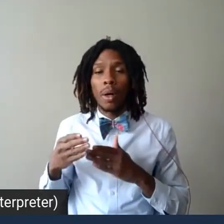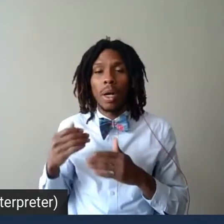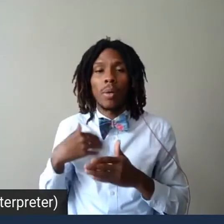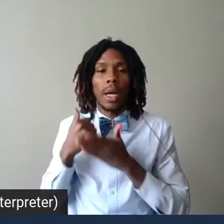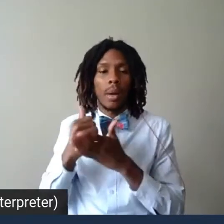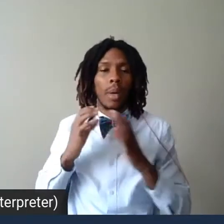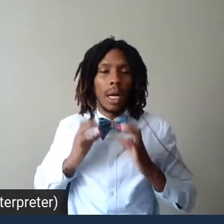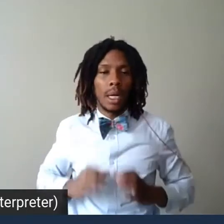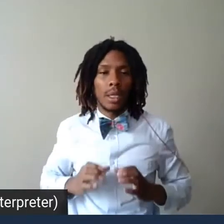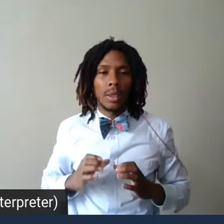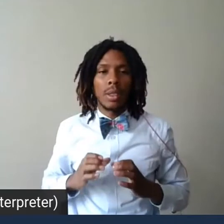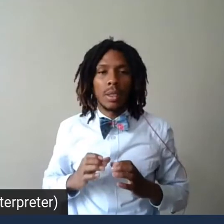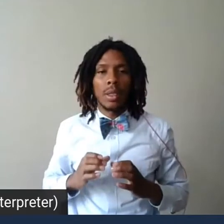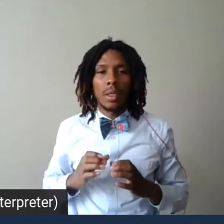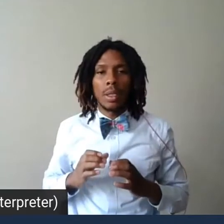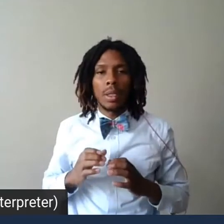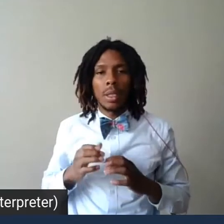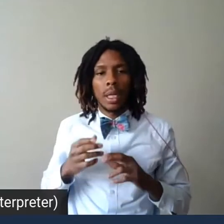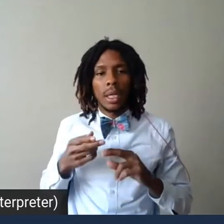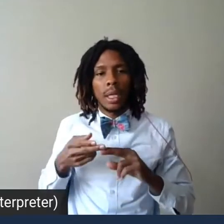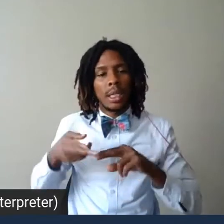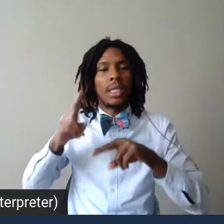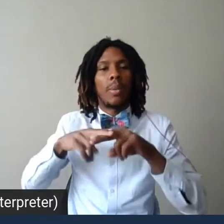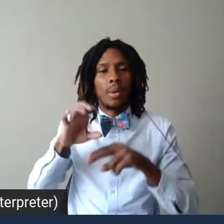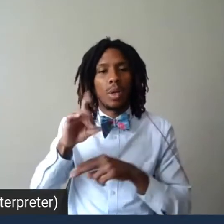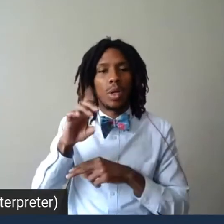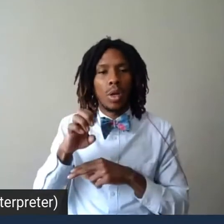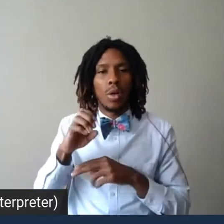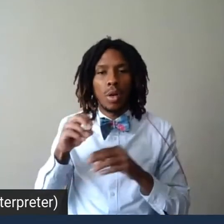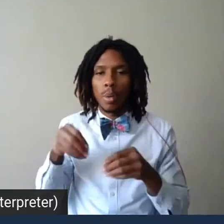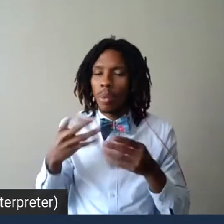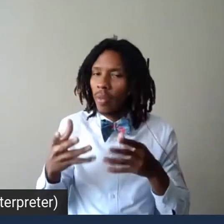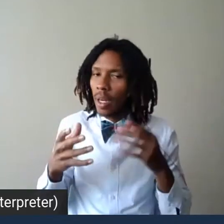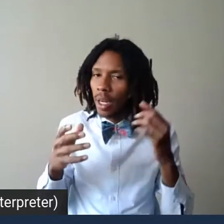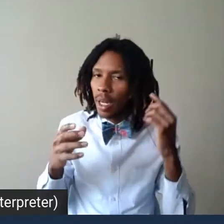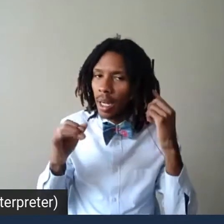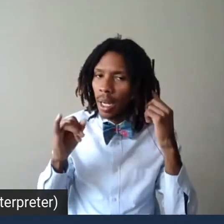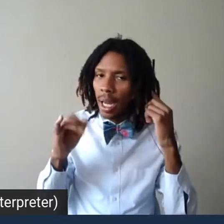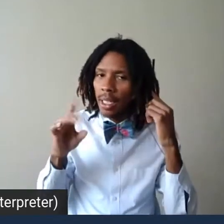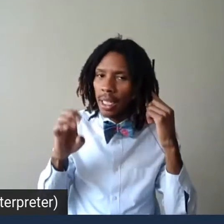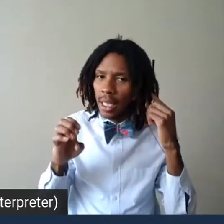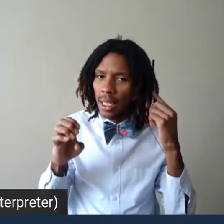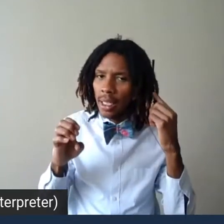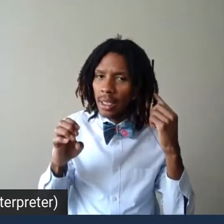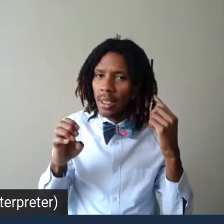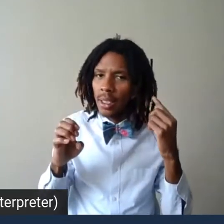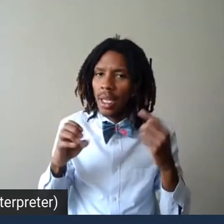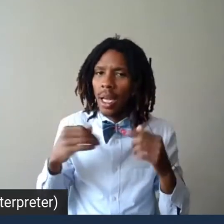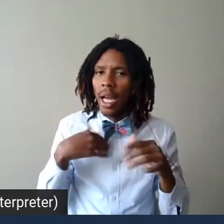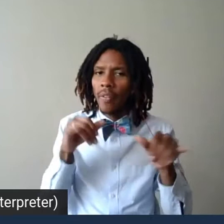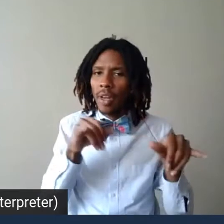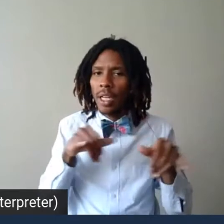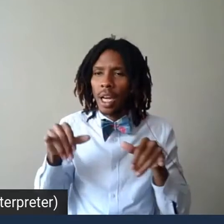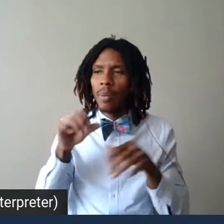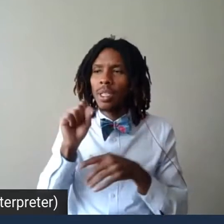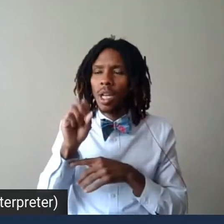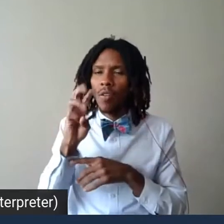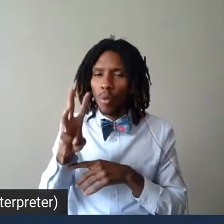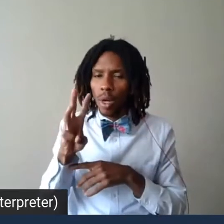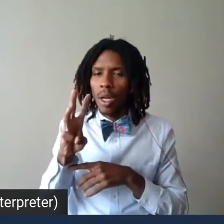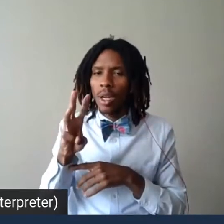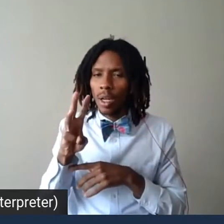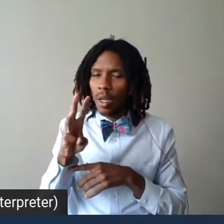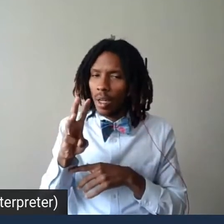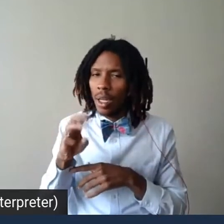customers develop these code by providing IDEs and the ability by running some common software such as ROS